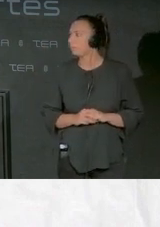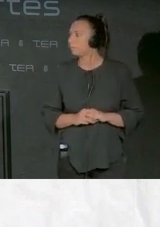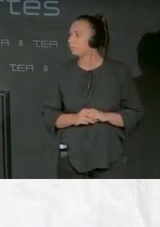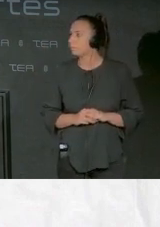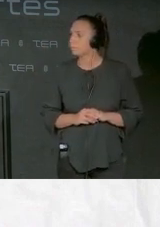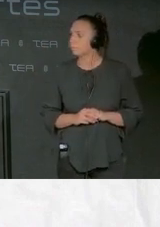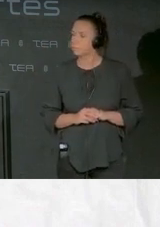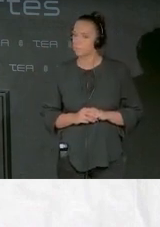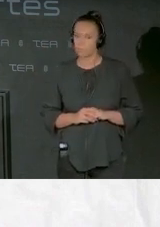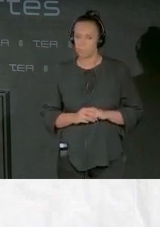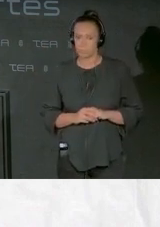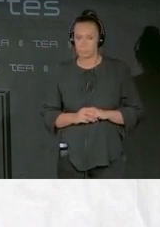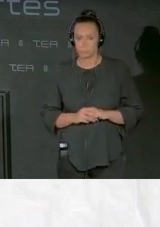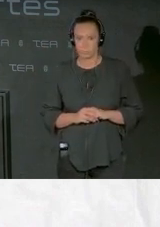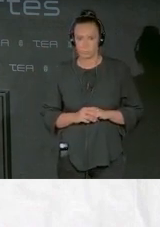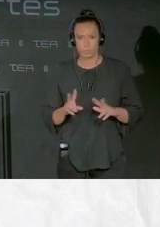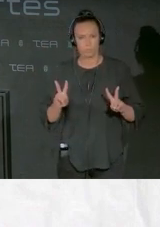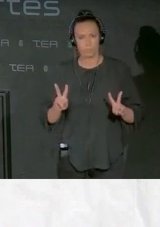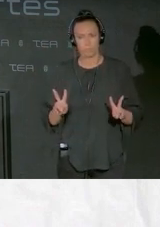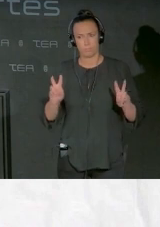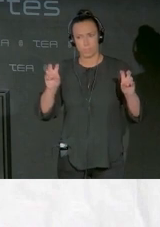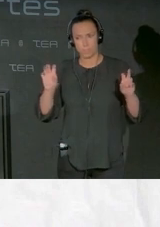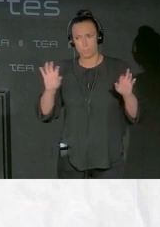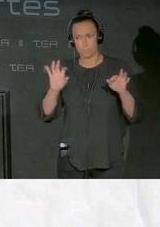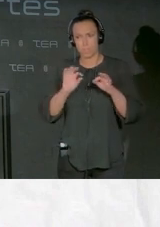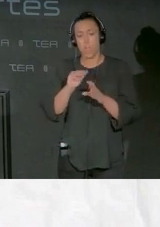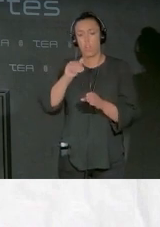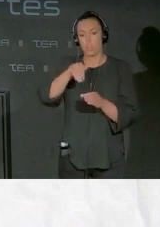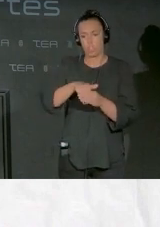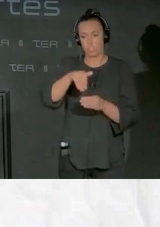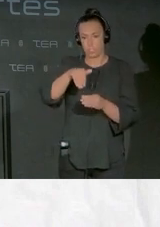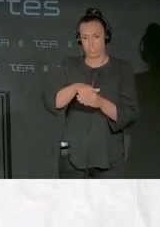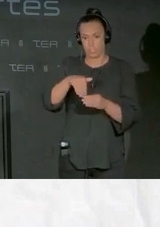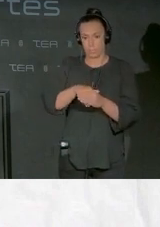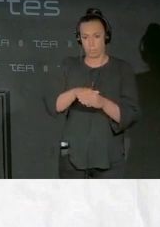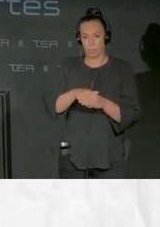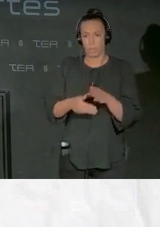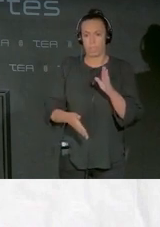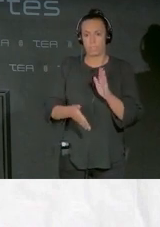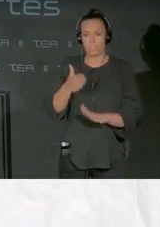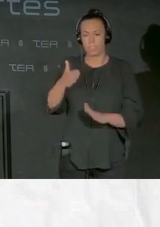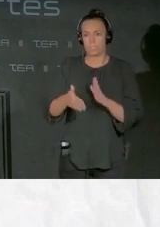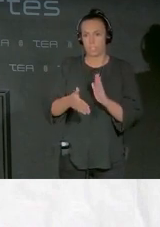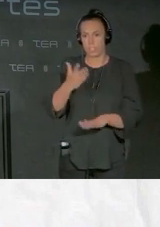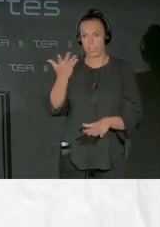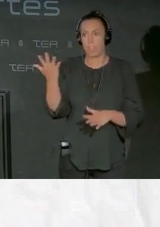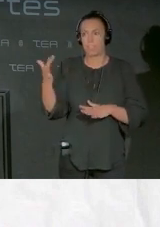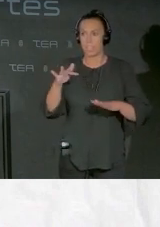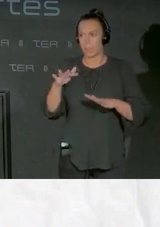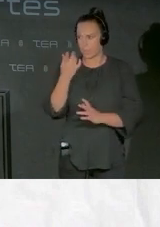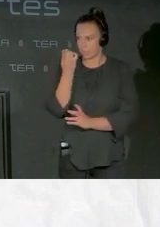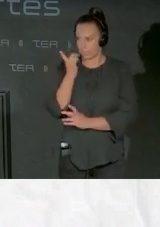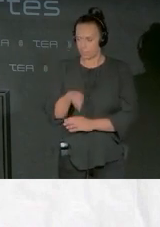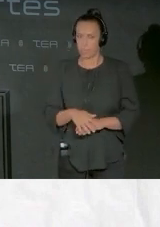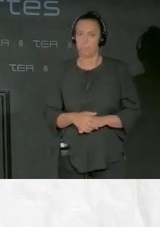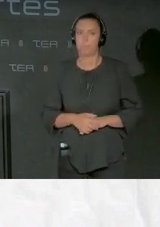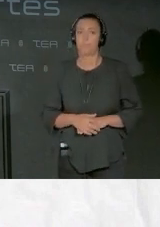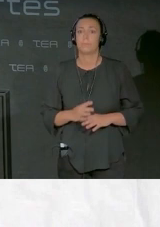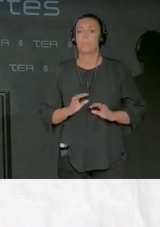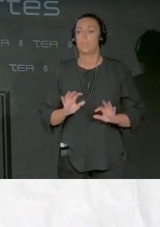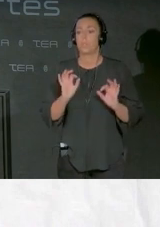in terms of content, there are many dynamic trends as well. In particular, transmedia IP adaptations. So video